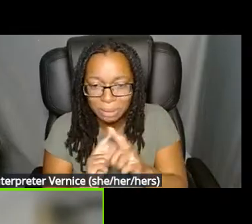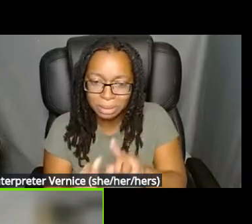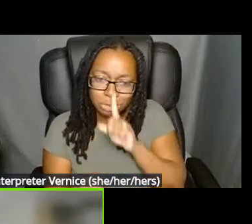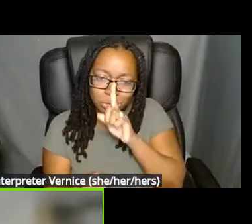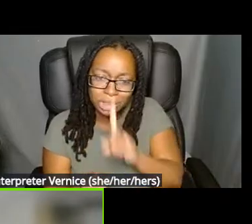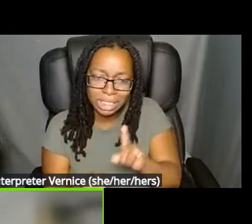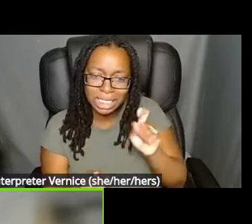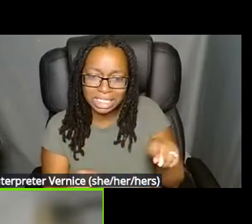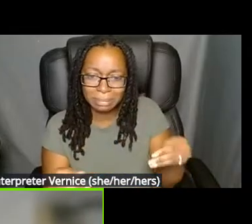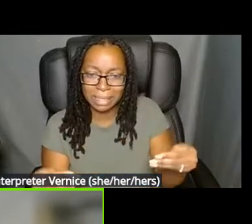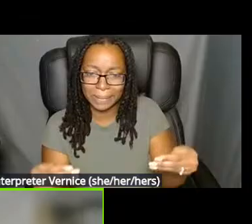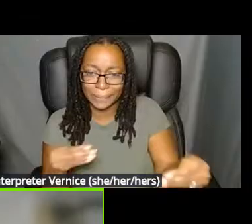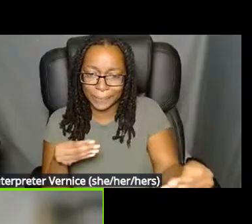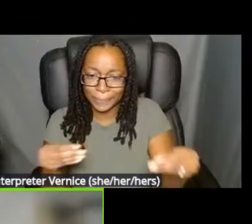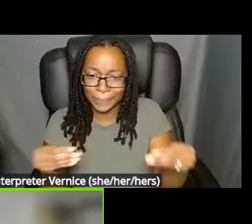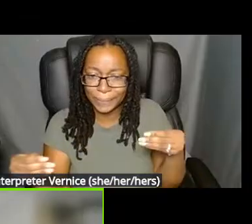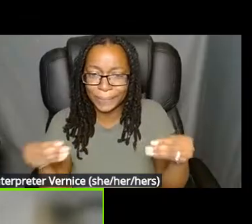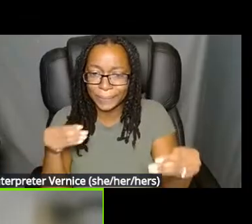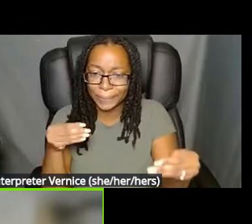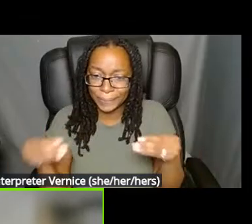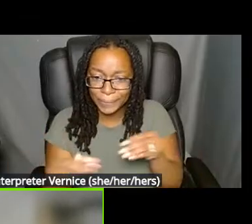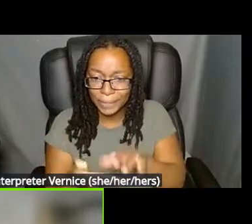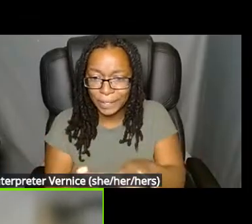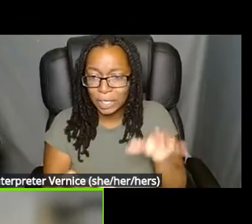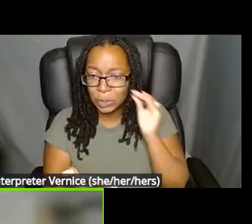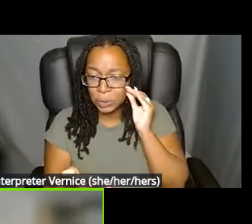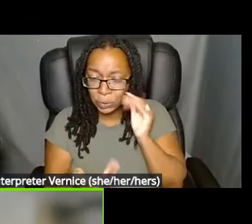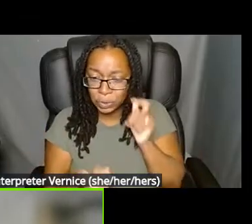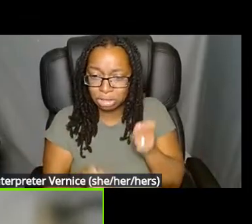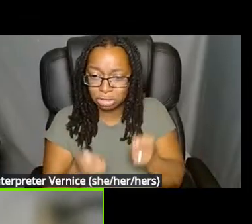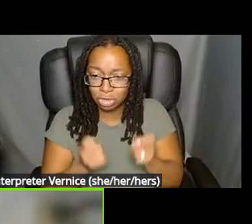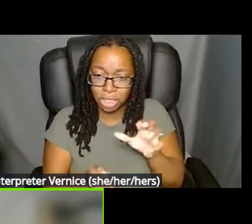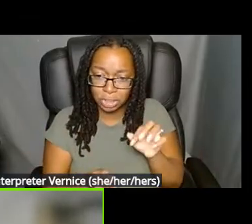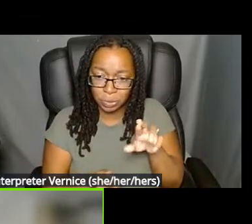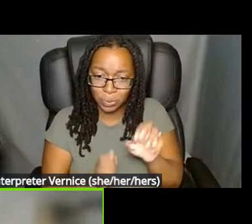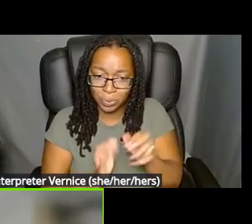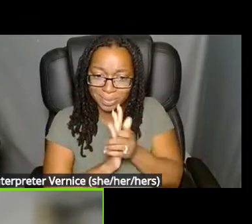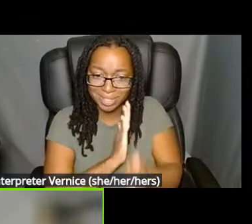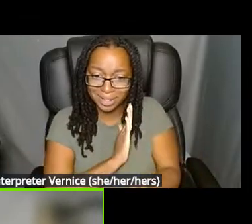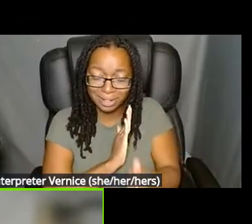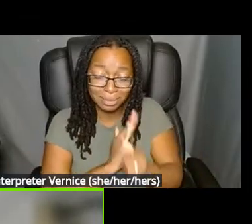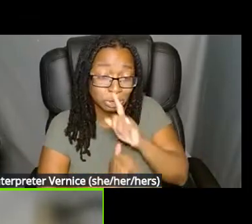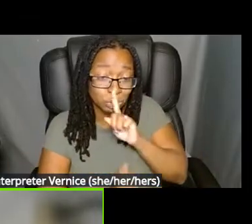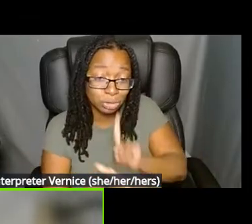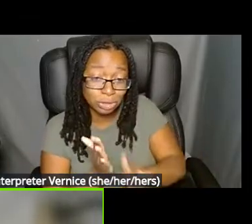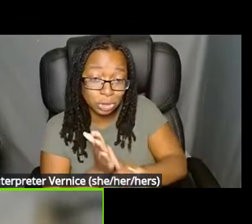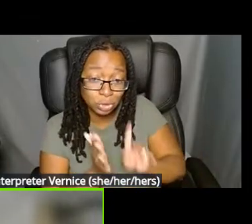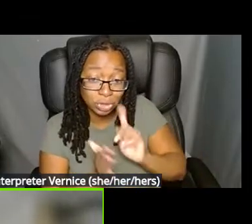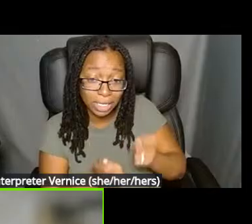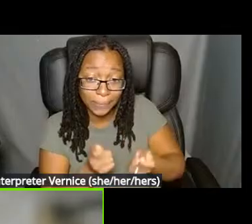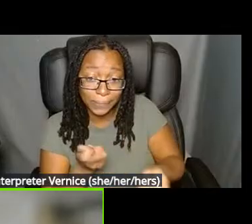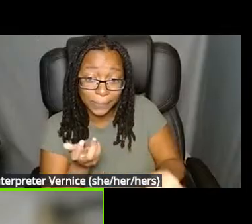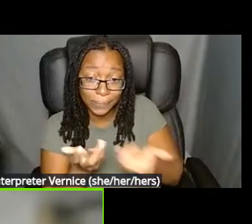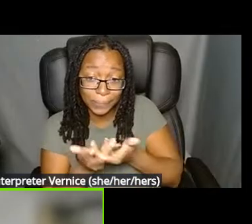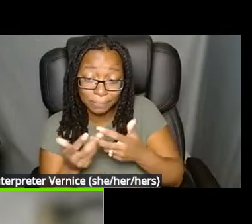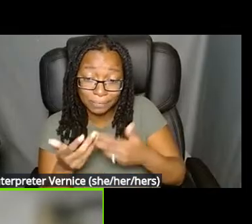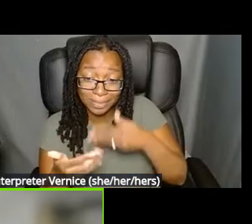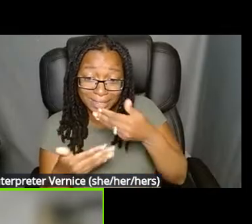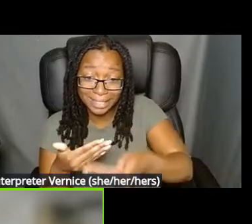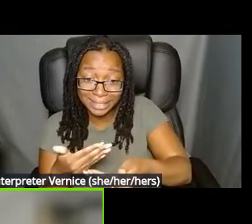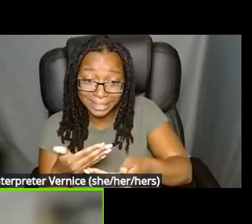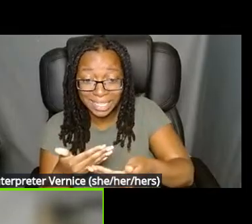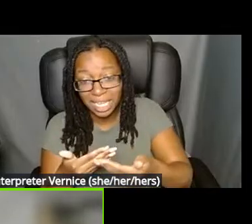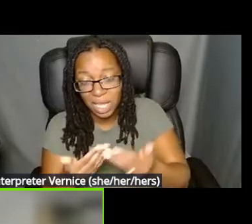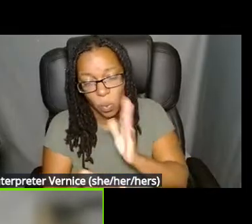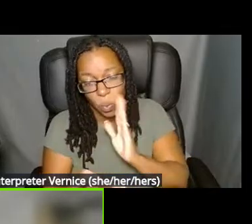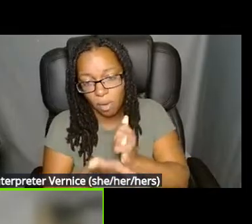research to be able to tailor what you want to be in the next part and how you can help that bigger vision or that focus that you have. Because I